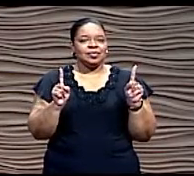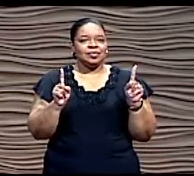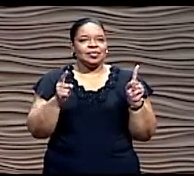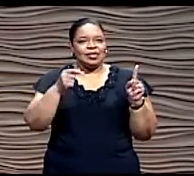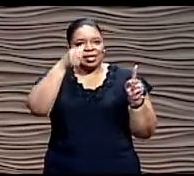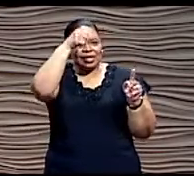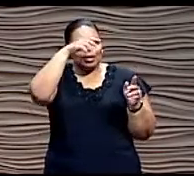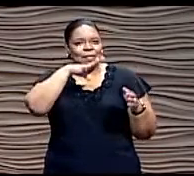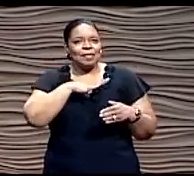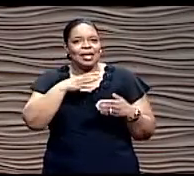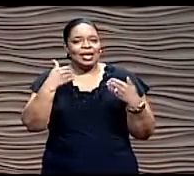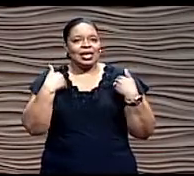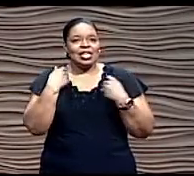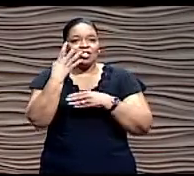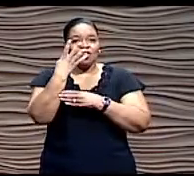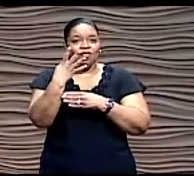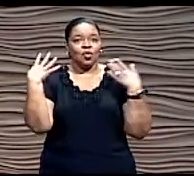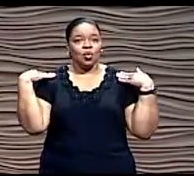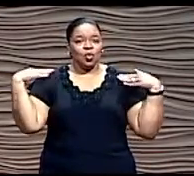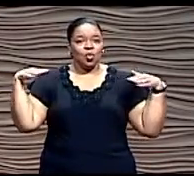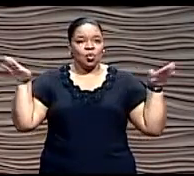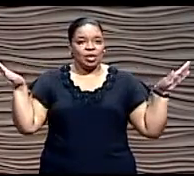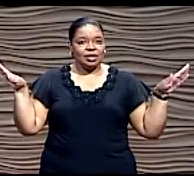man has four wings